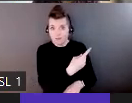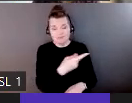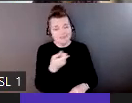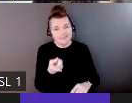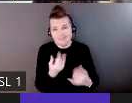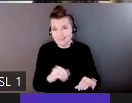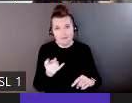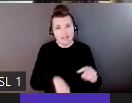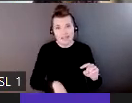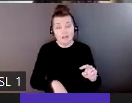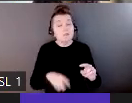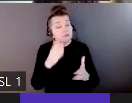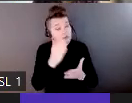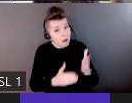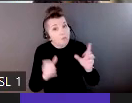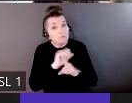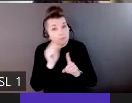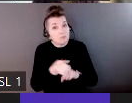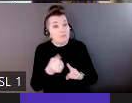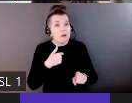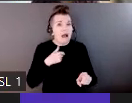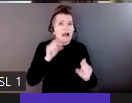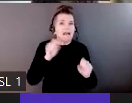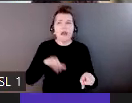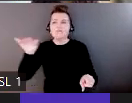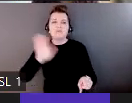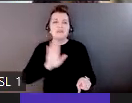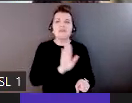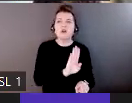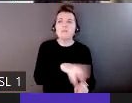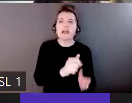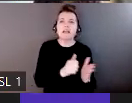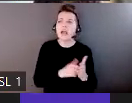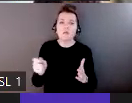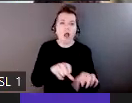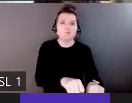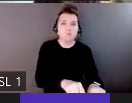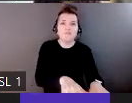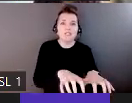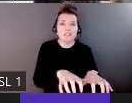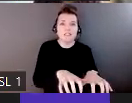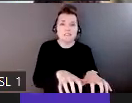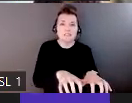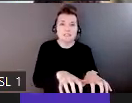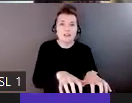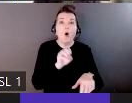can go find that it landed in the bank account. I can go see that it paid a credit line. Therefore, the credit line can go back up